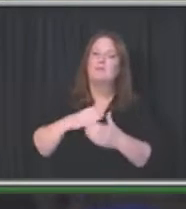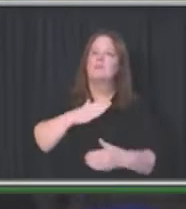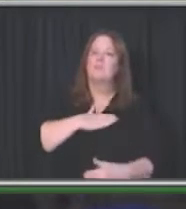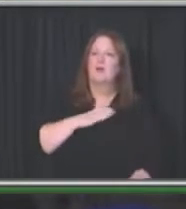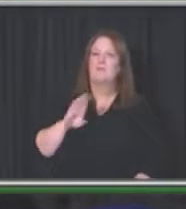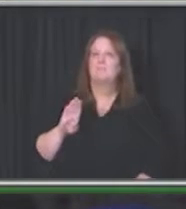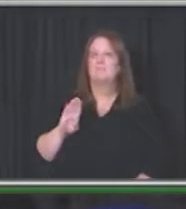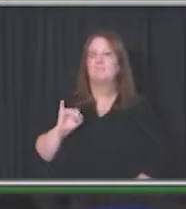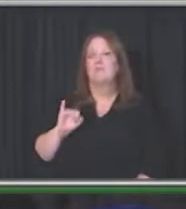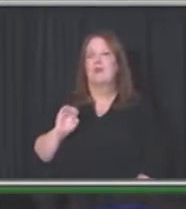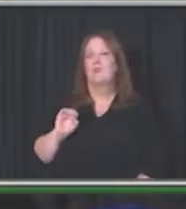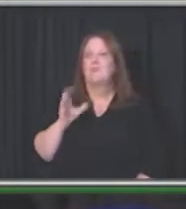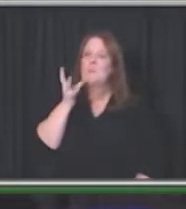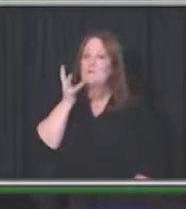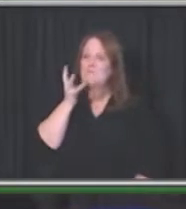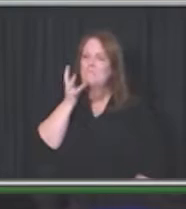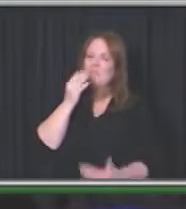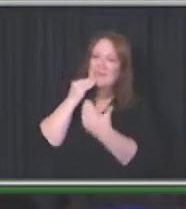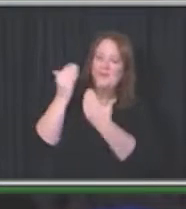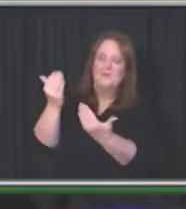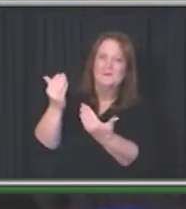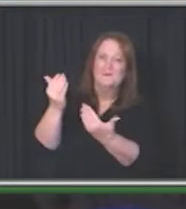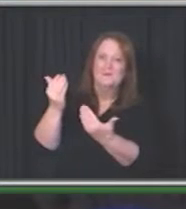today, and thank her